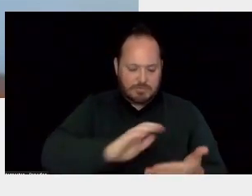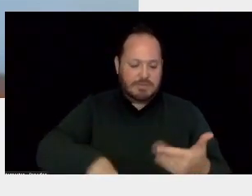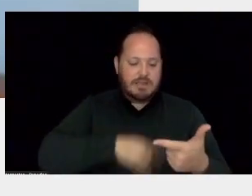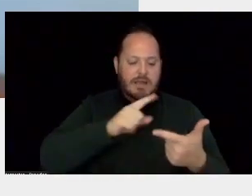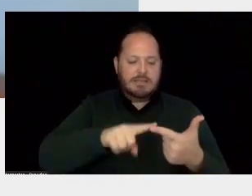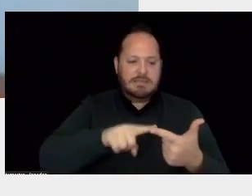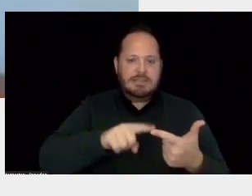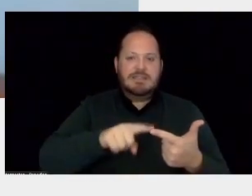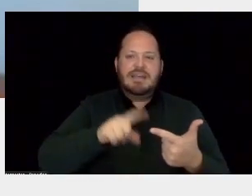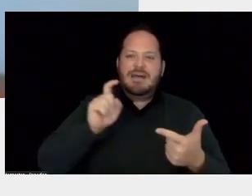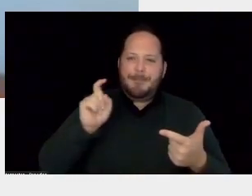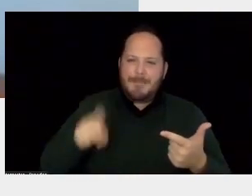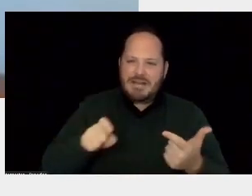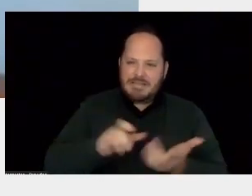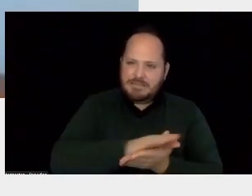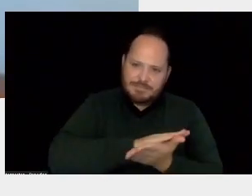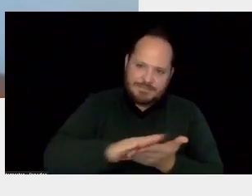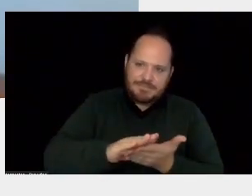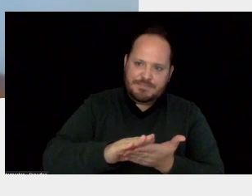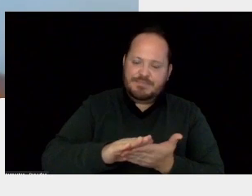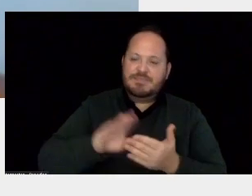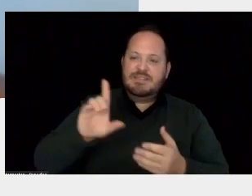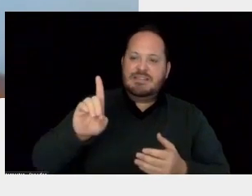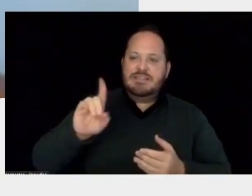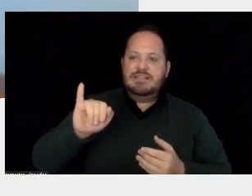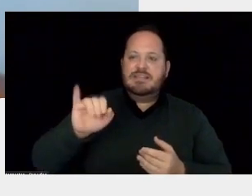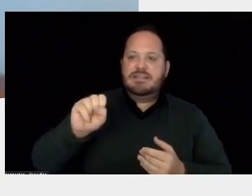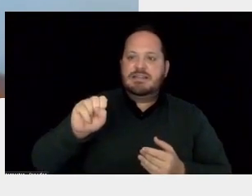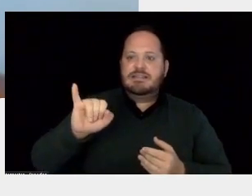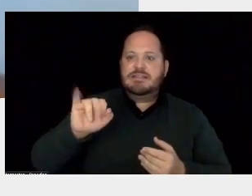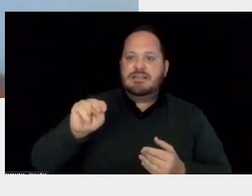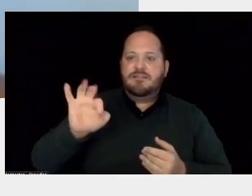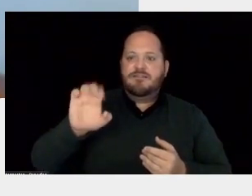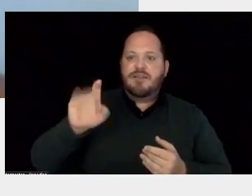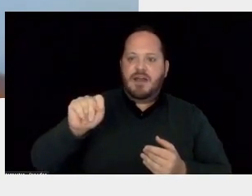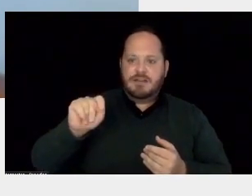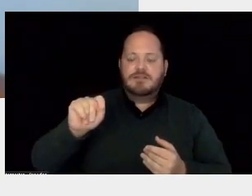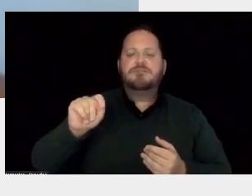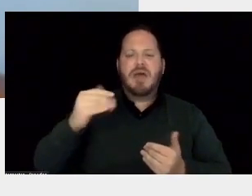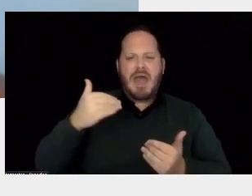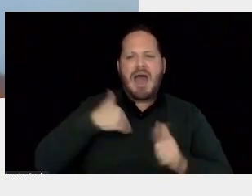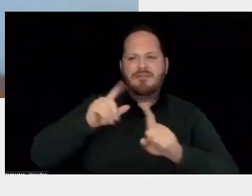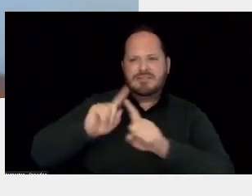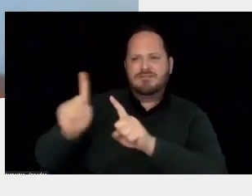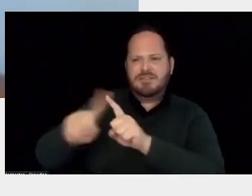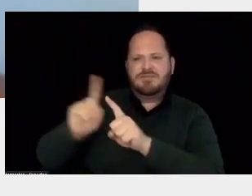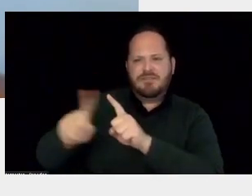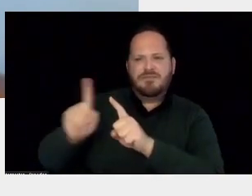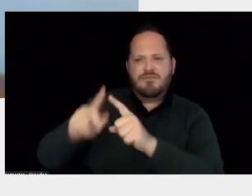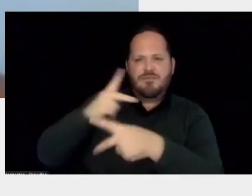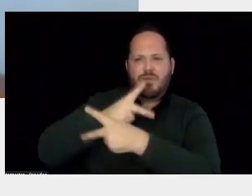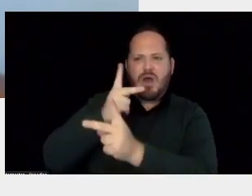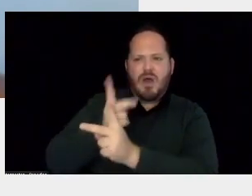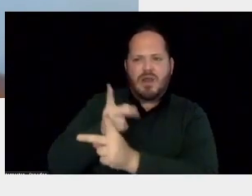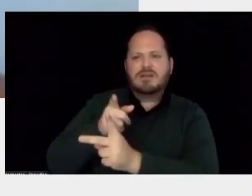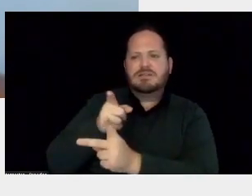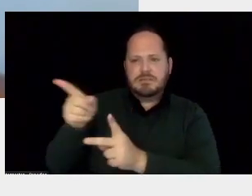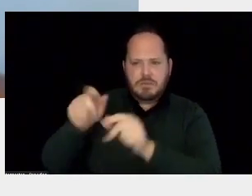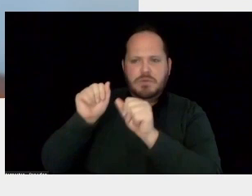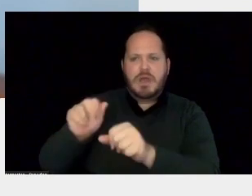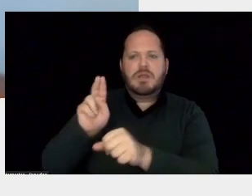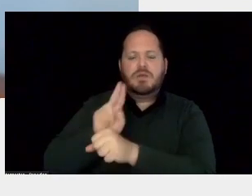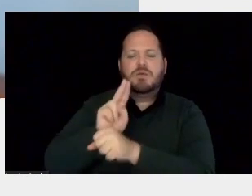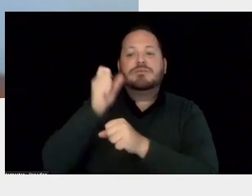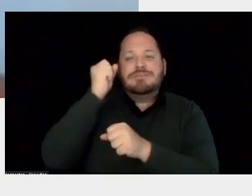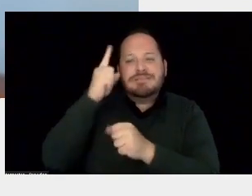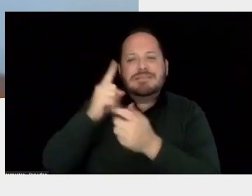the surface. And there are several cleaners that are appropriate for that. They tend to be made up of bleach or alcohol and a few